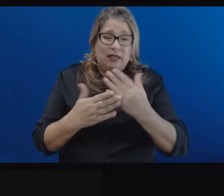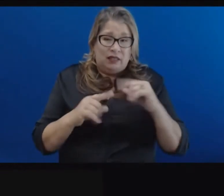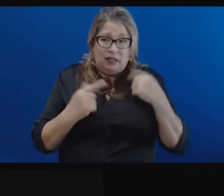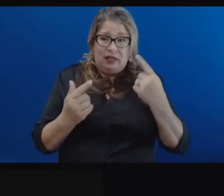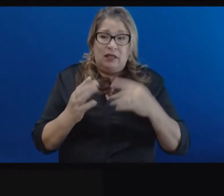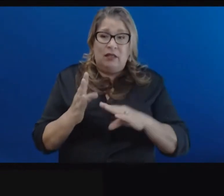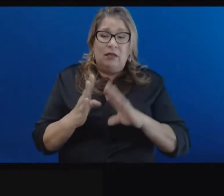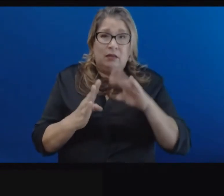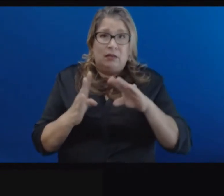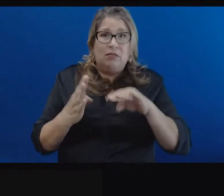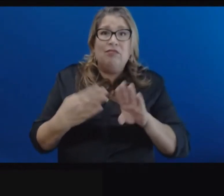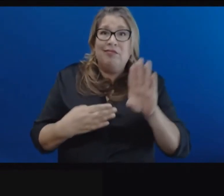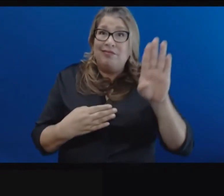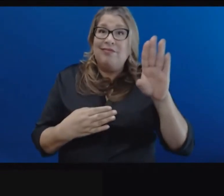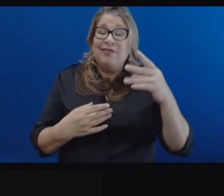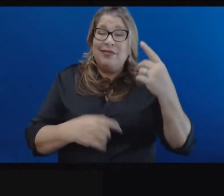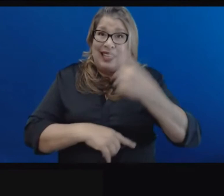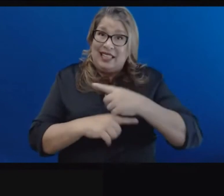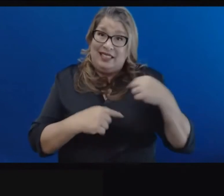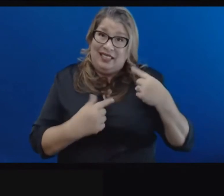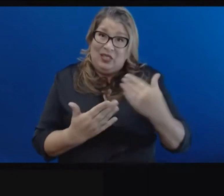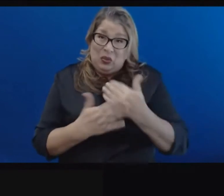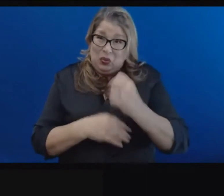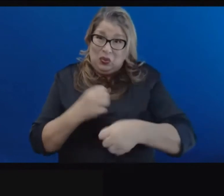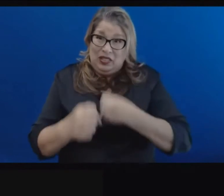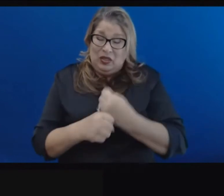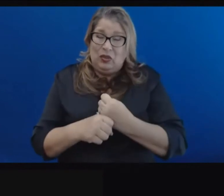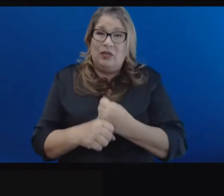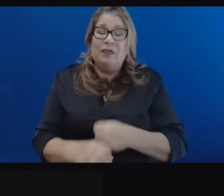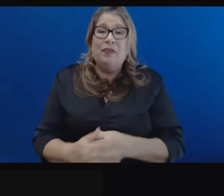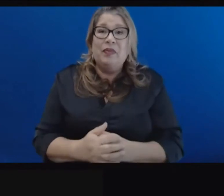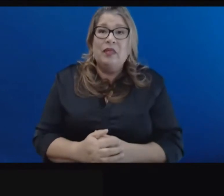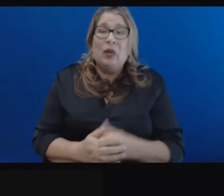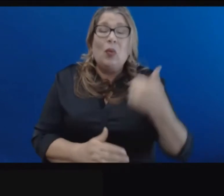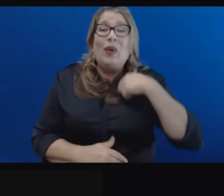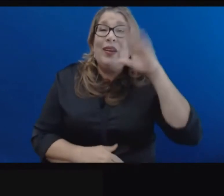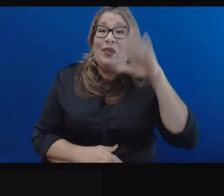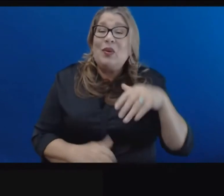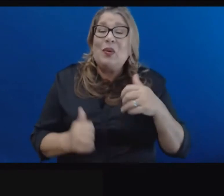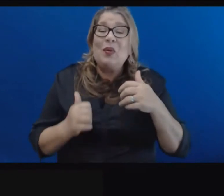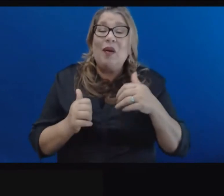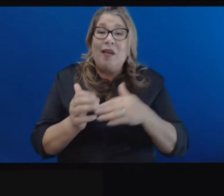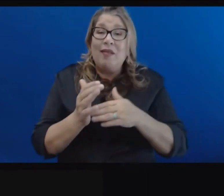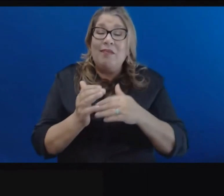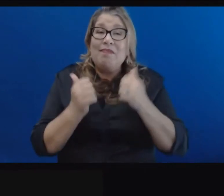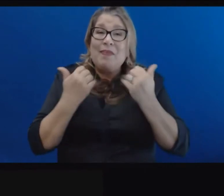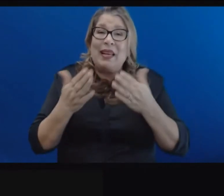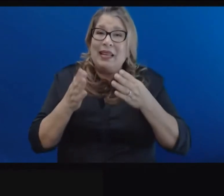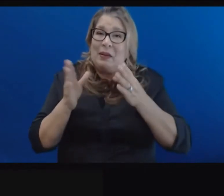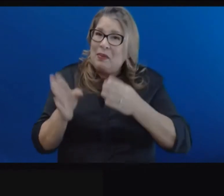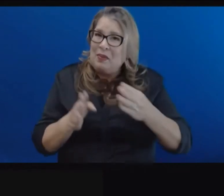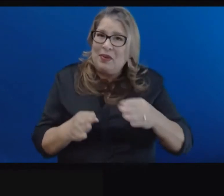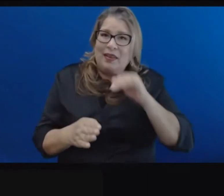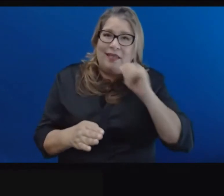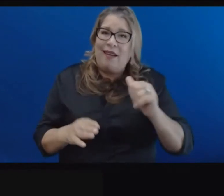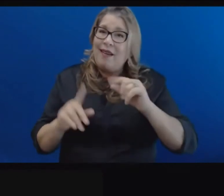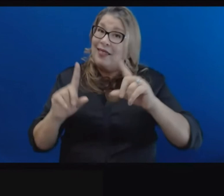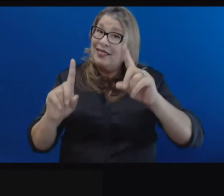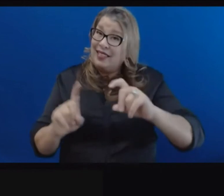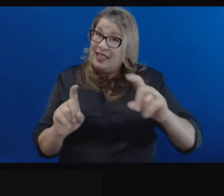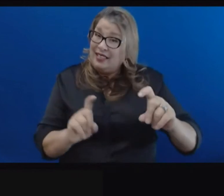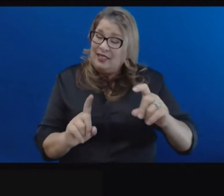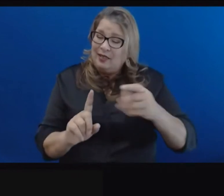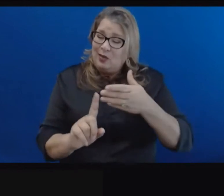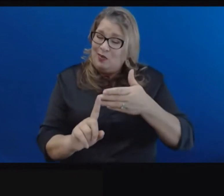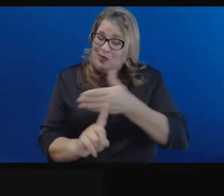beginning of the year. We knew that people didn't come in to get tested as frequently as they would have